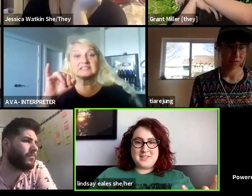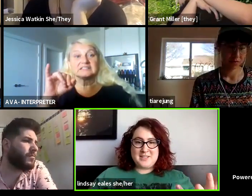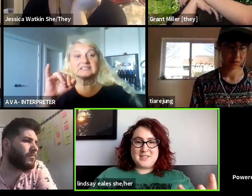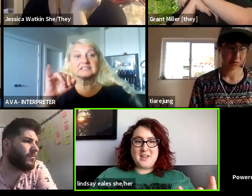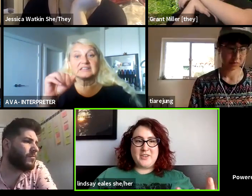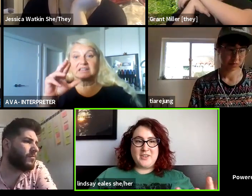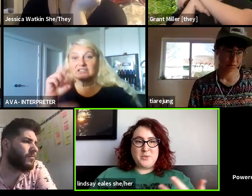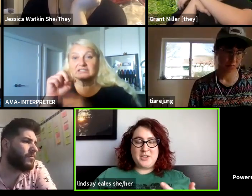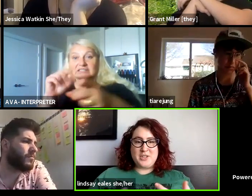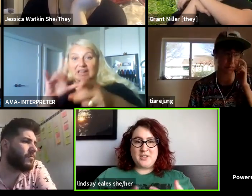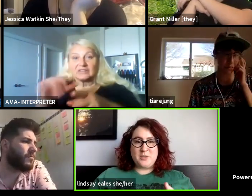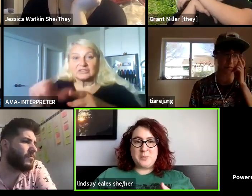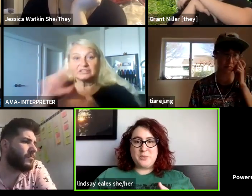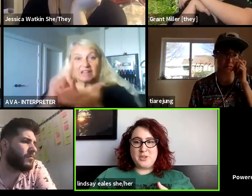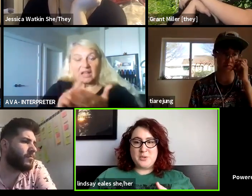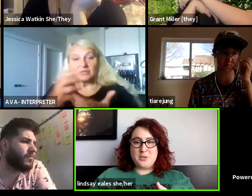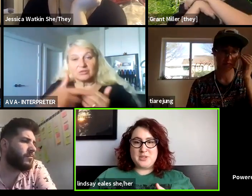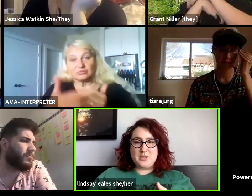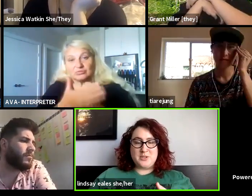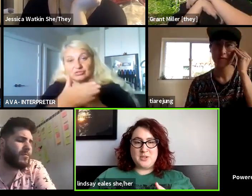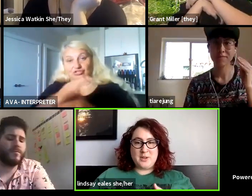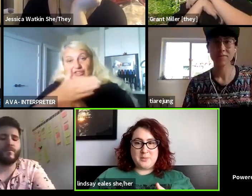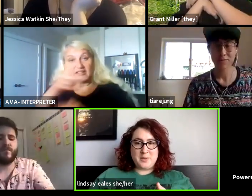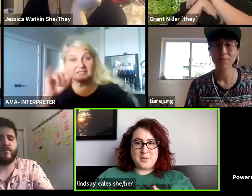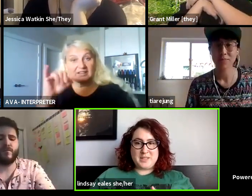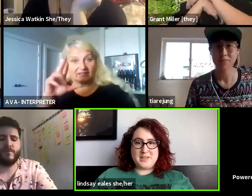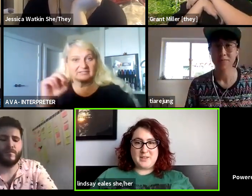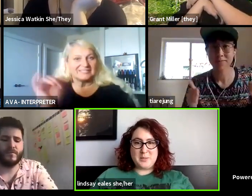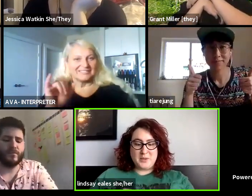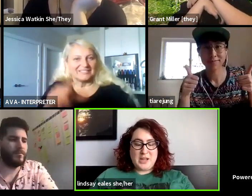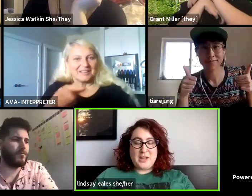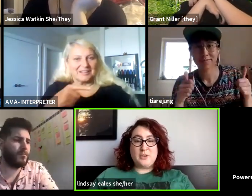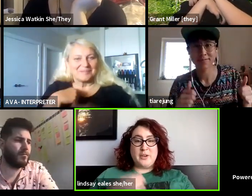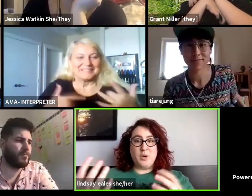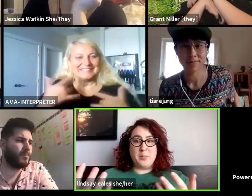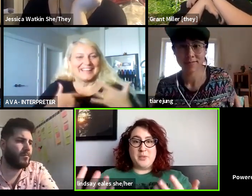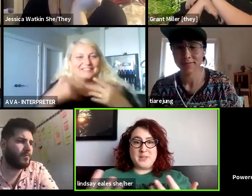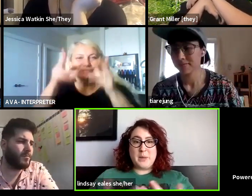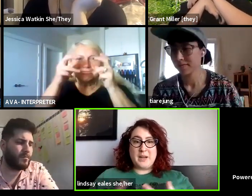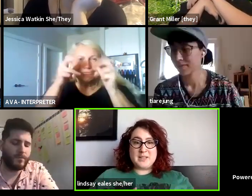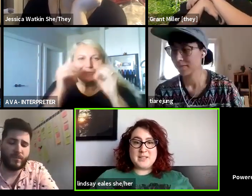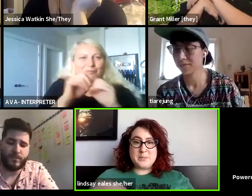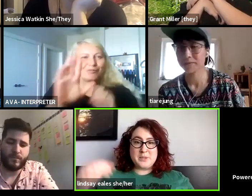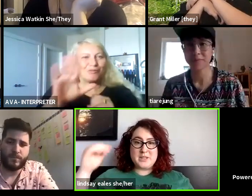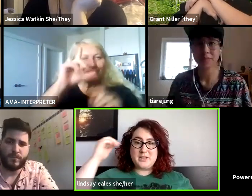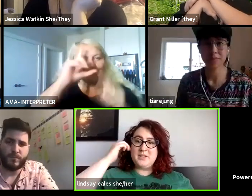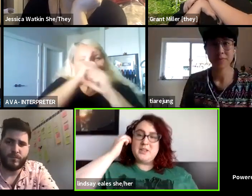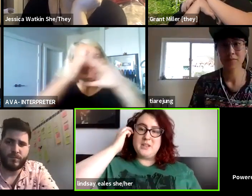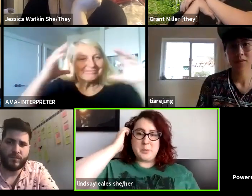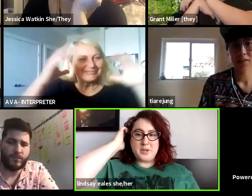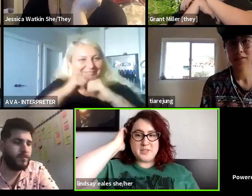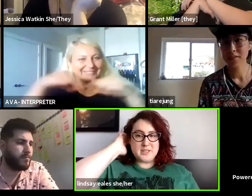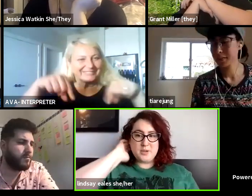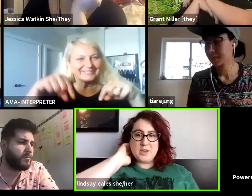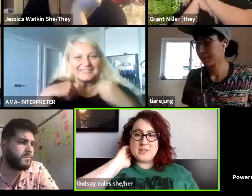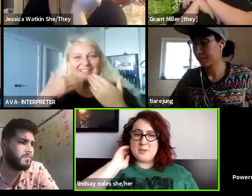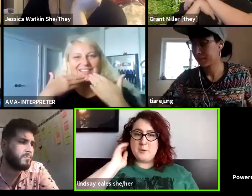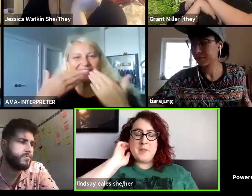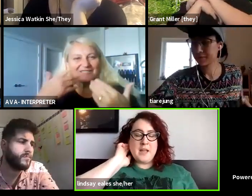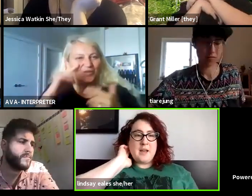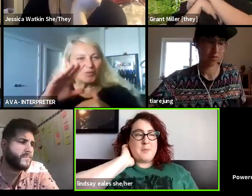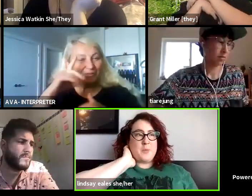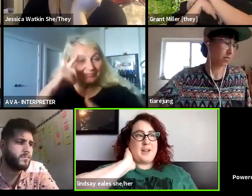the designer you want to share, that would be really cool too. I'm excited about learning more about this practice particularly and the process for